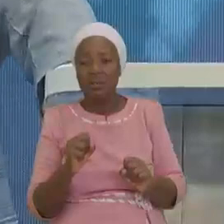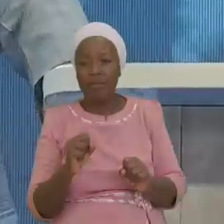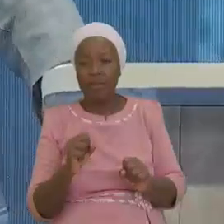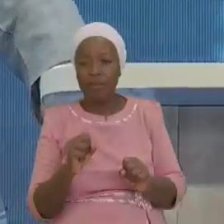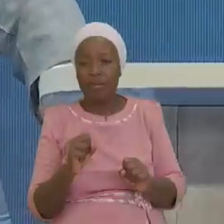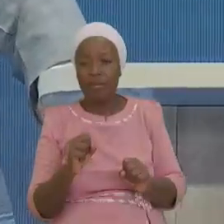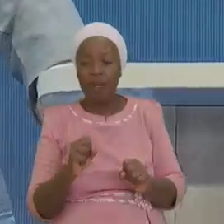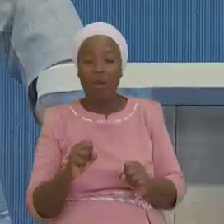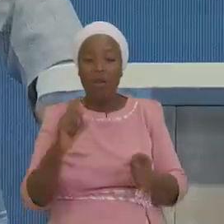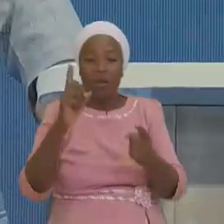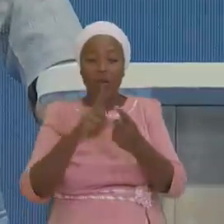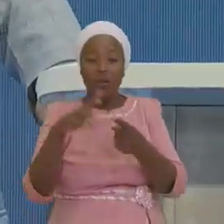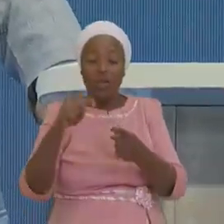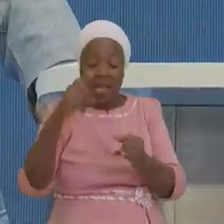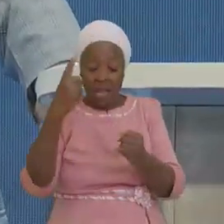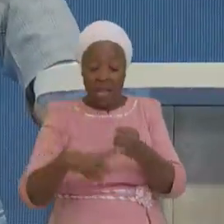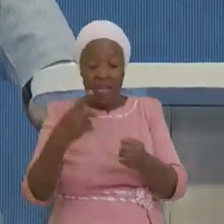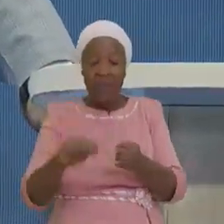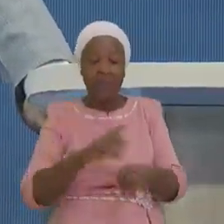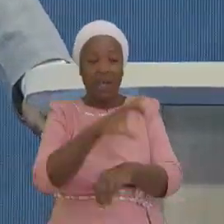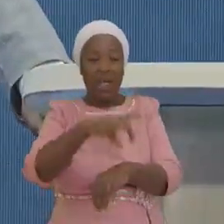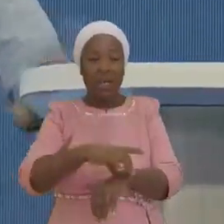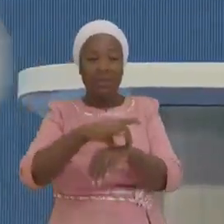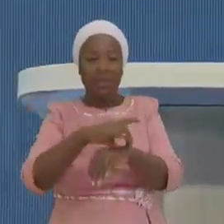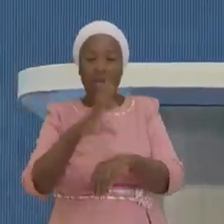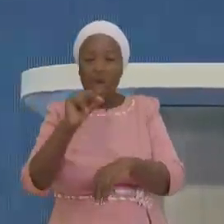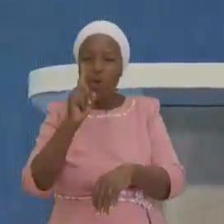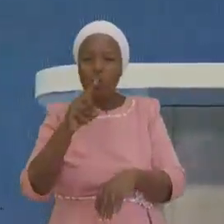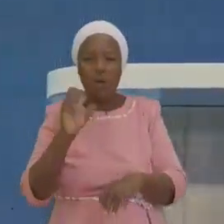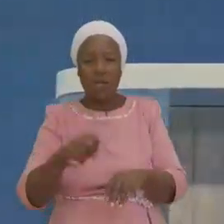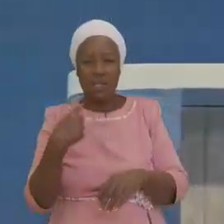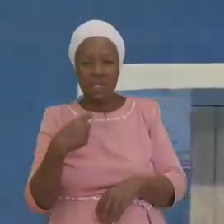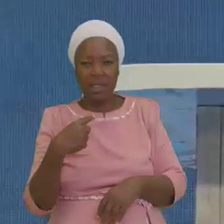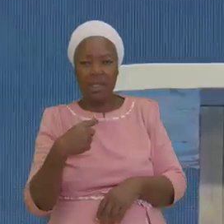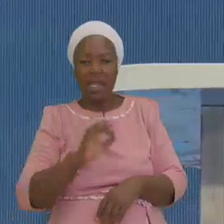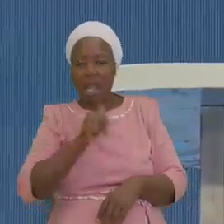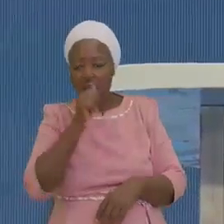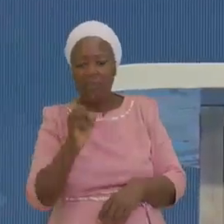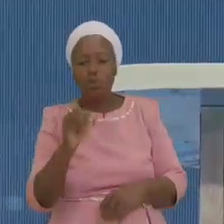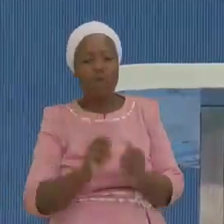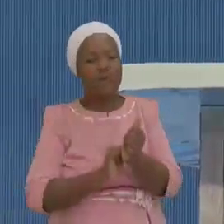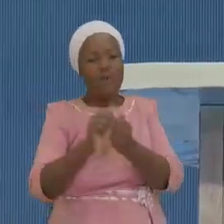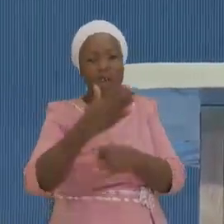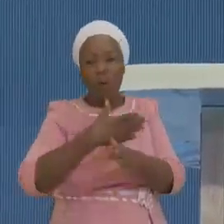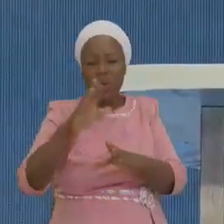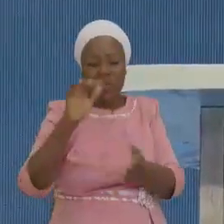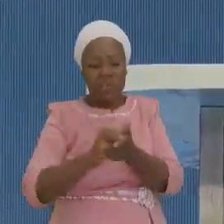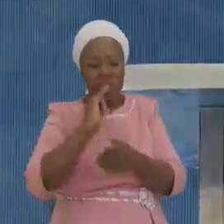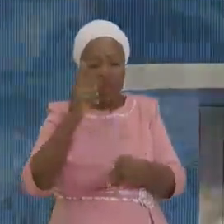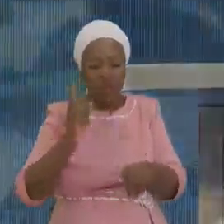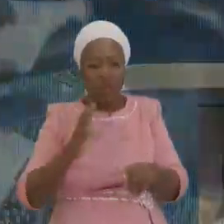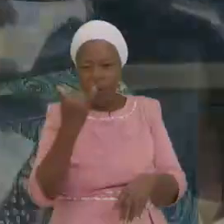Unto the ends of the earth. Nobody can say, I'm so far away, that's why I cannot have